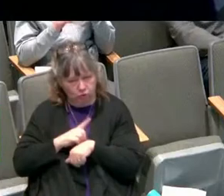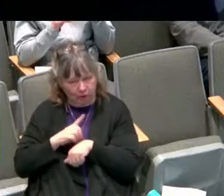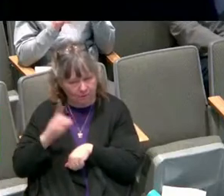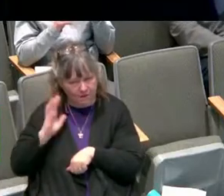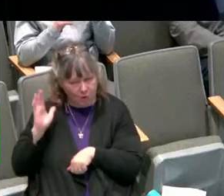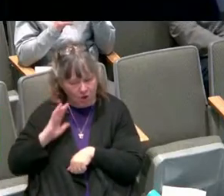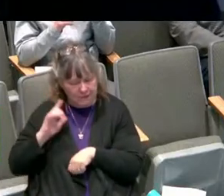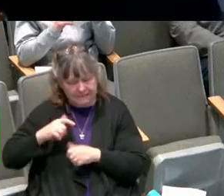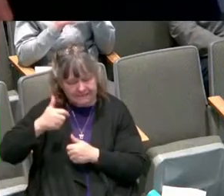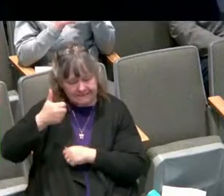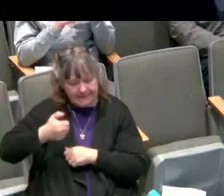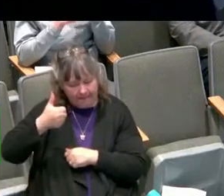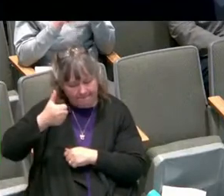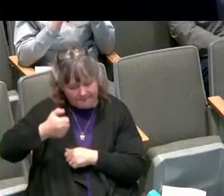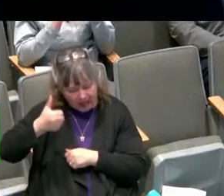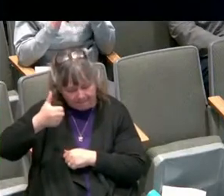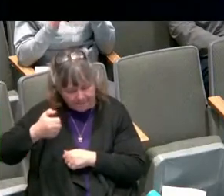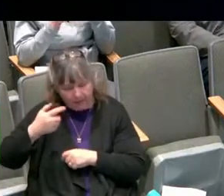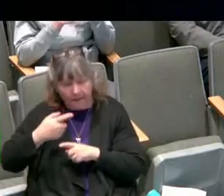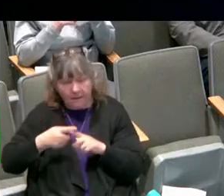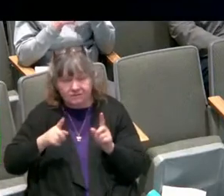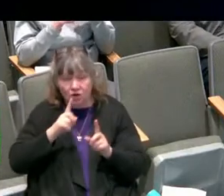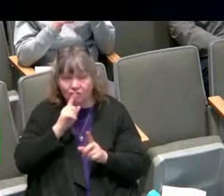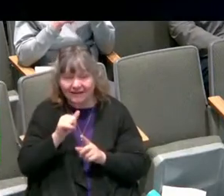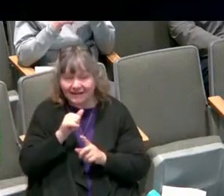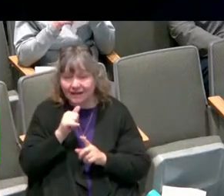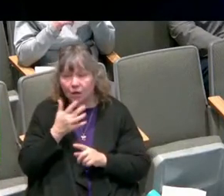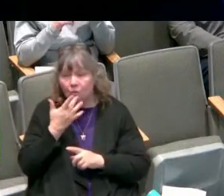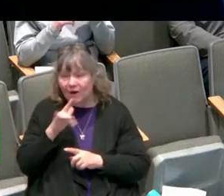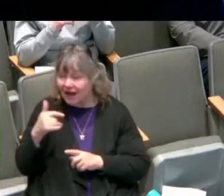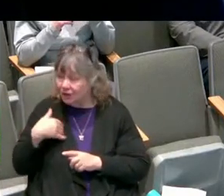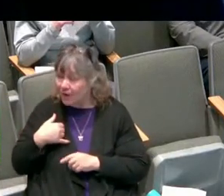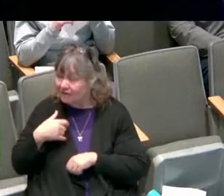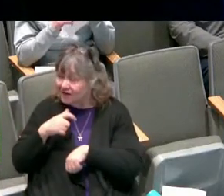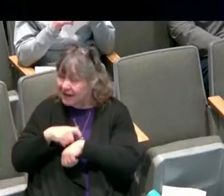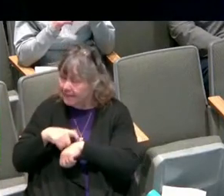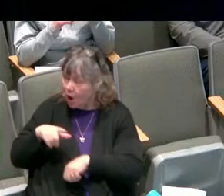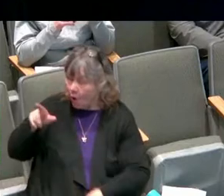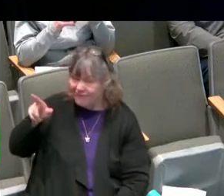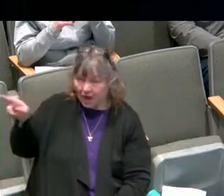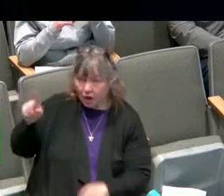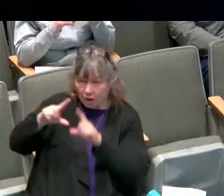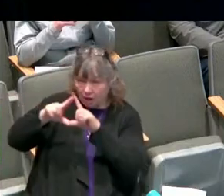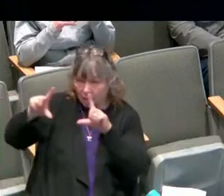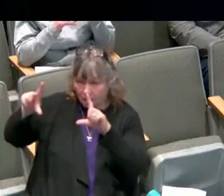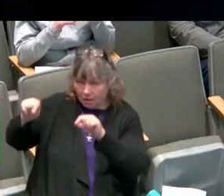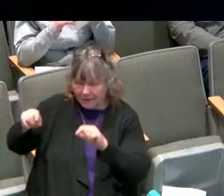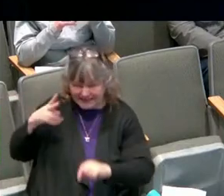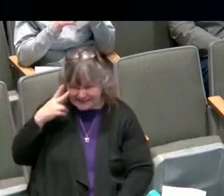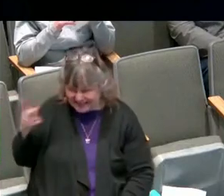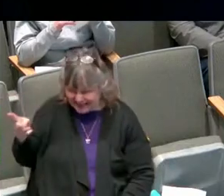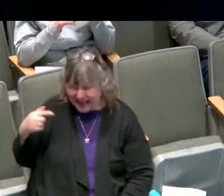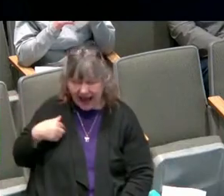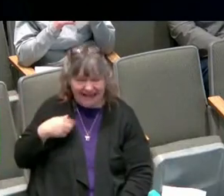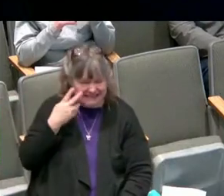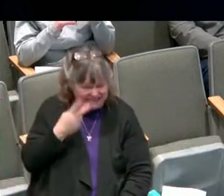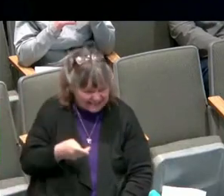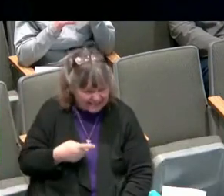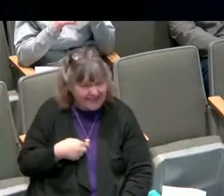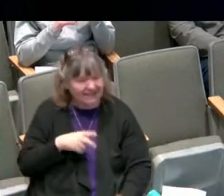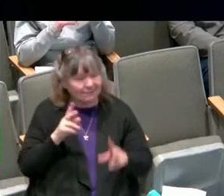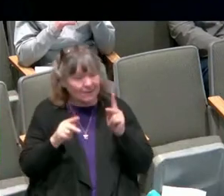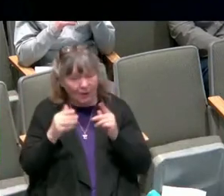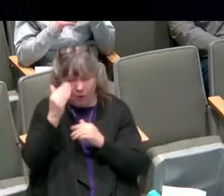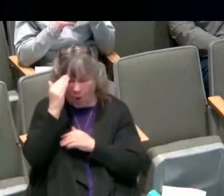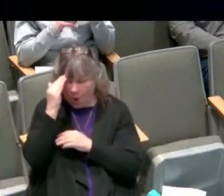always the smoothest so we're really lucky to have a timer right over here so you can see it I can see it the speakers